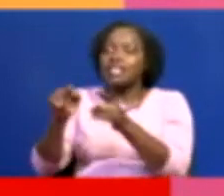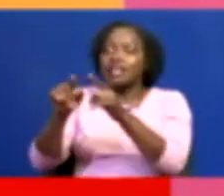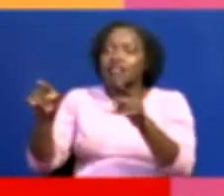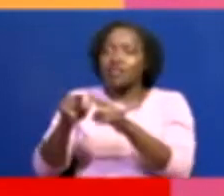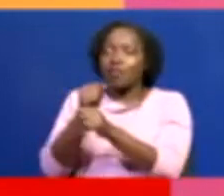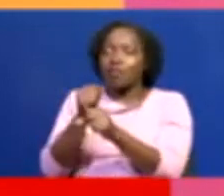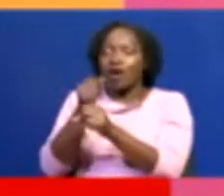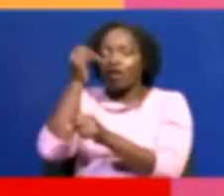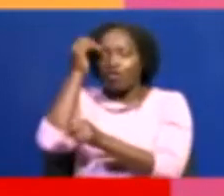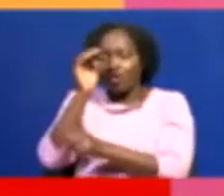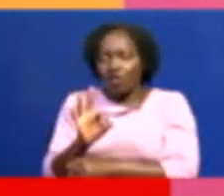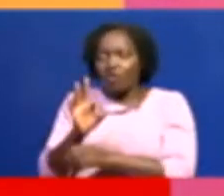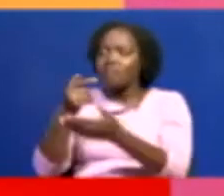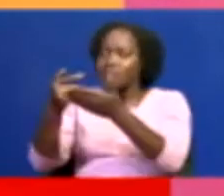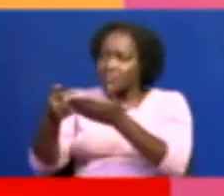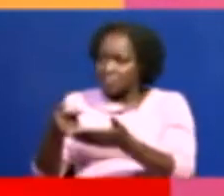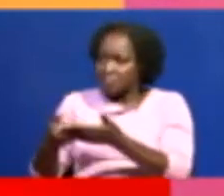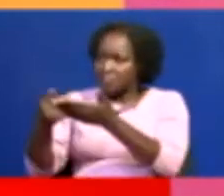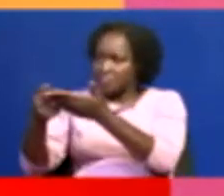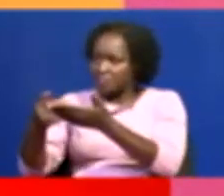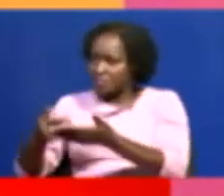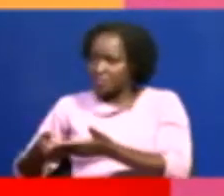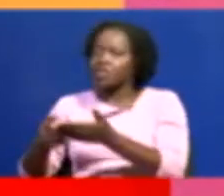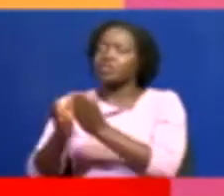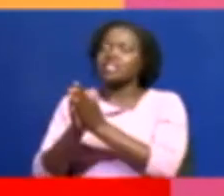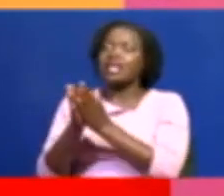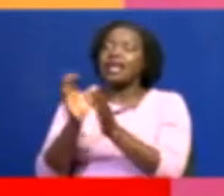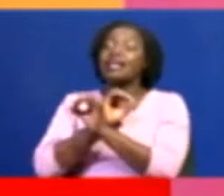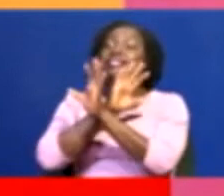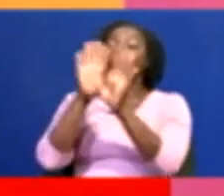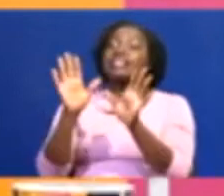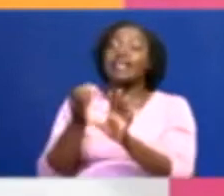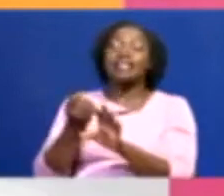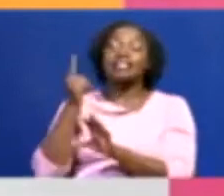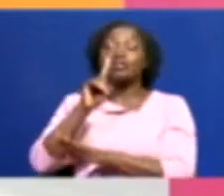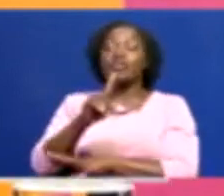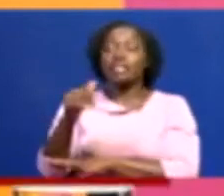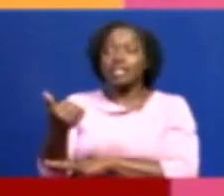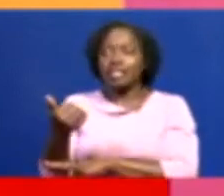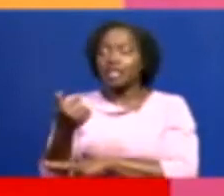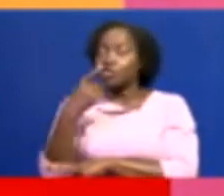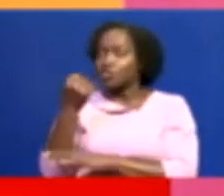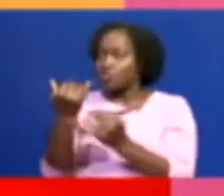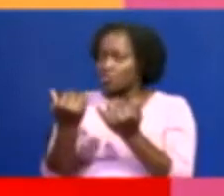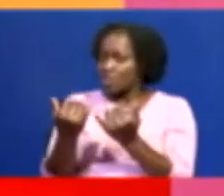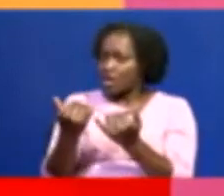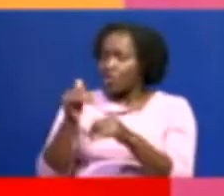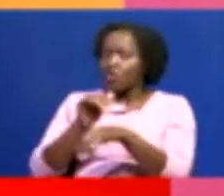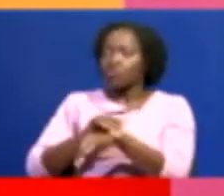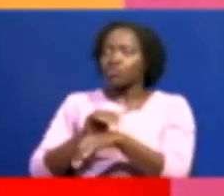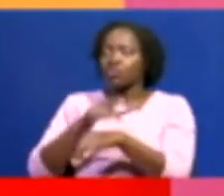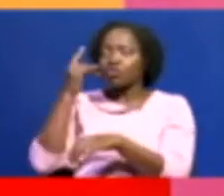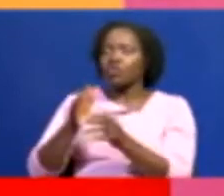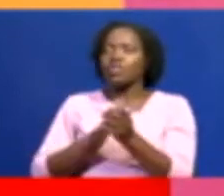framework of negotiations and a clear understanding of one another. So right now, it's good for